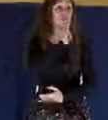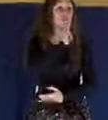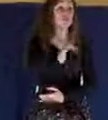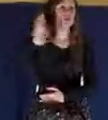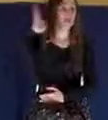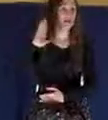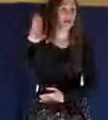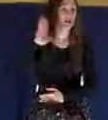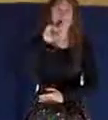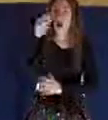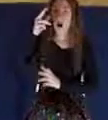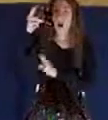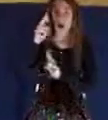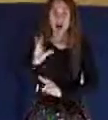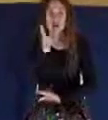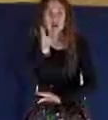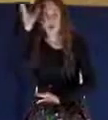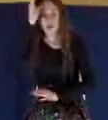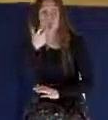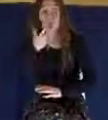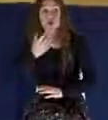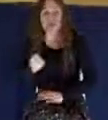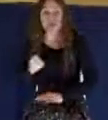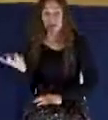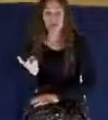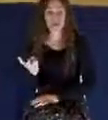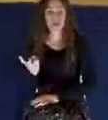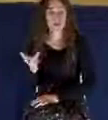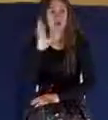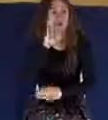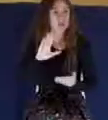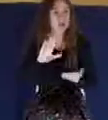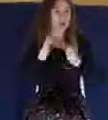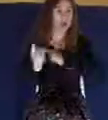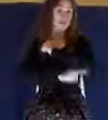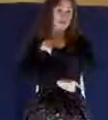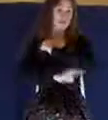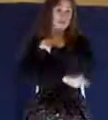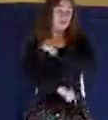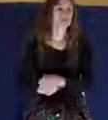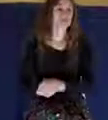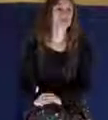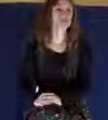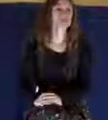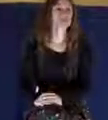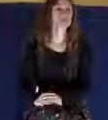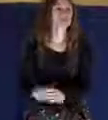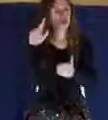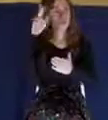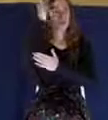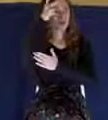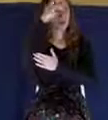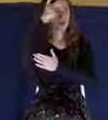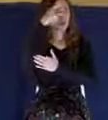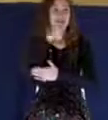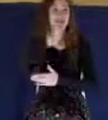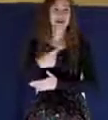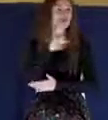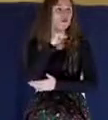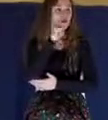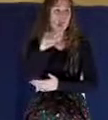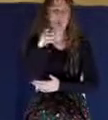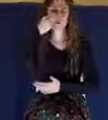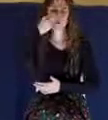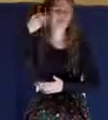by cursing your mother or father. Proverbs 1:8 says, "And forsake not the law of thy mother."